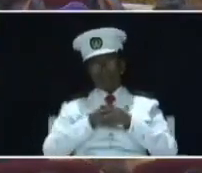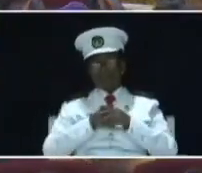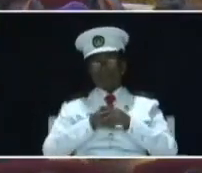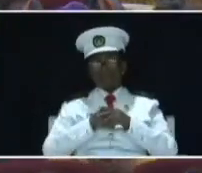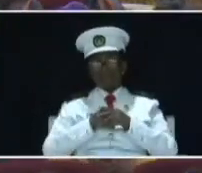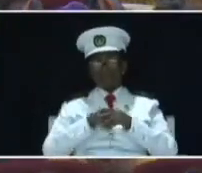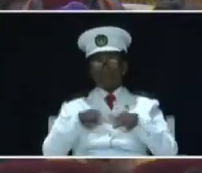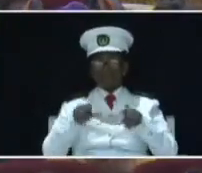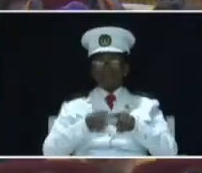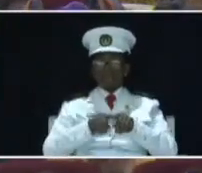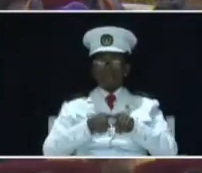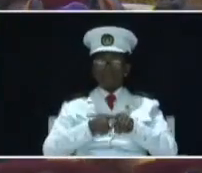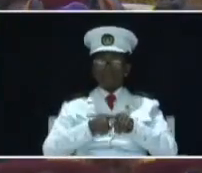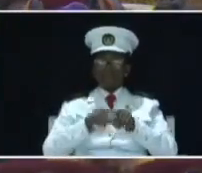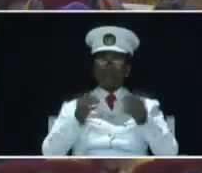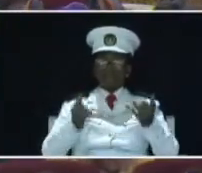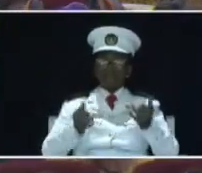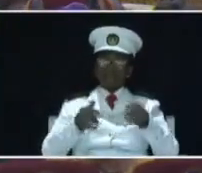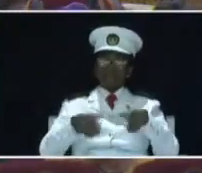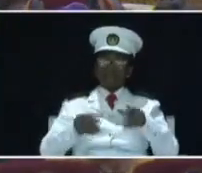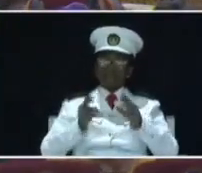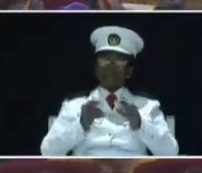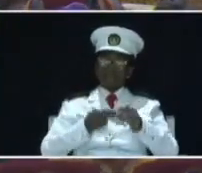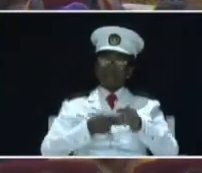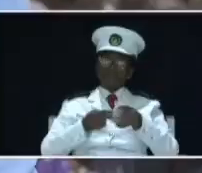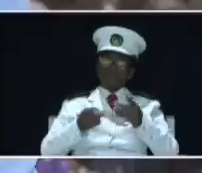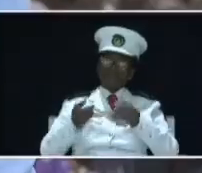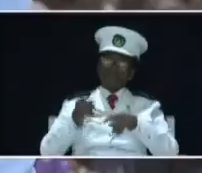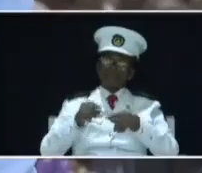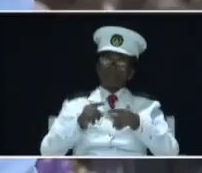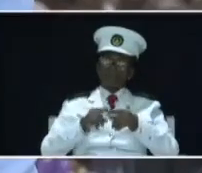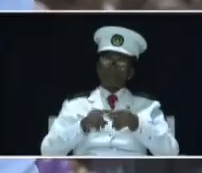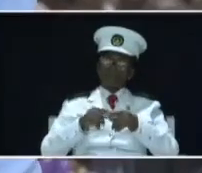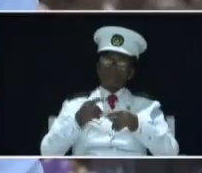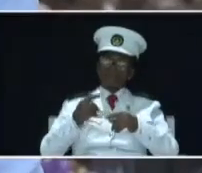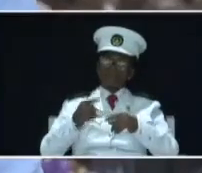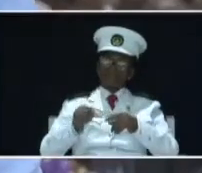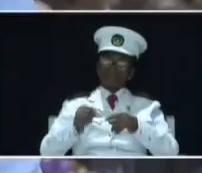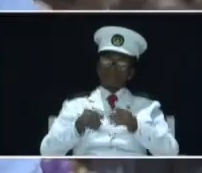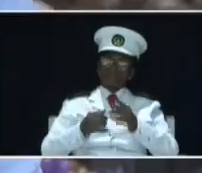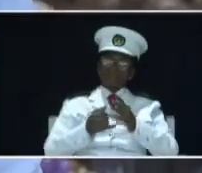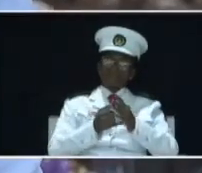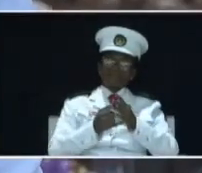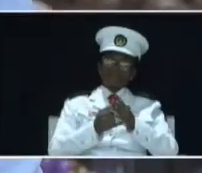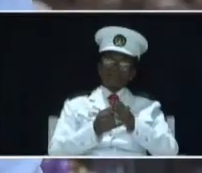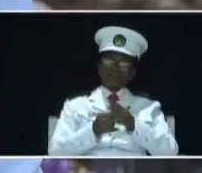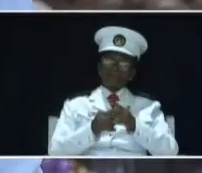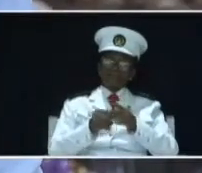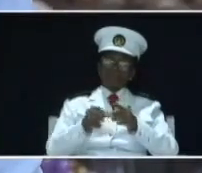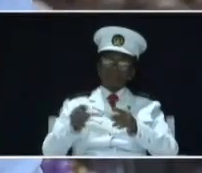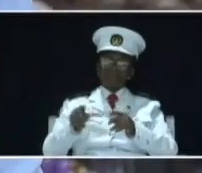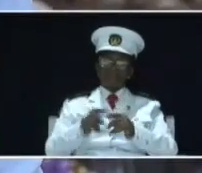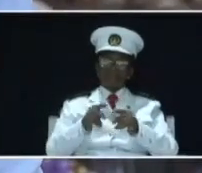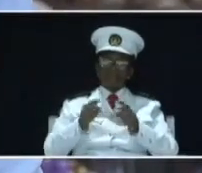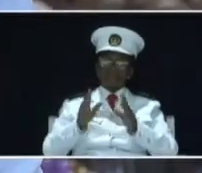So now, let's come to the role of the junior partner.